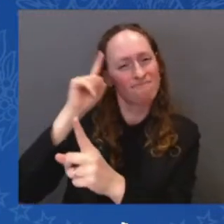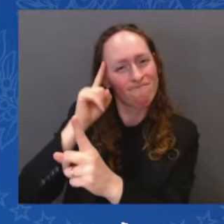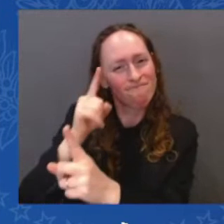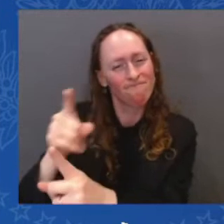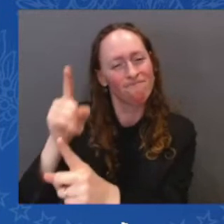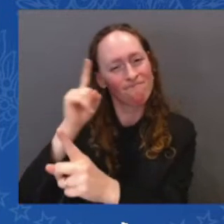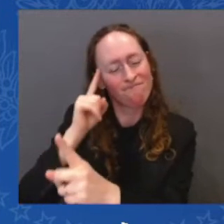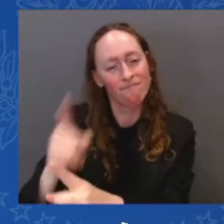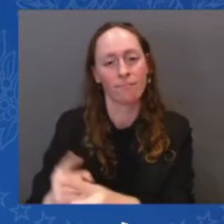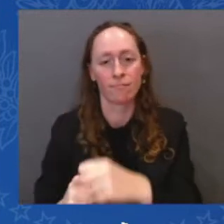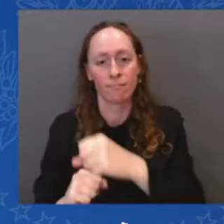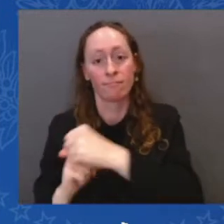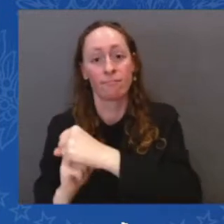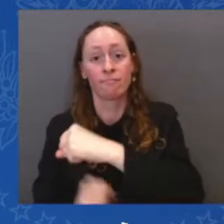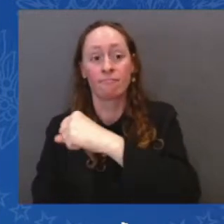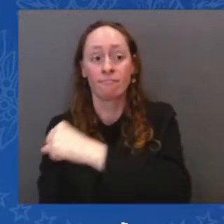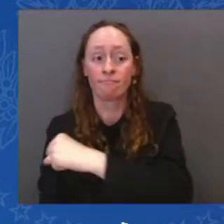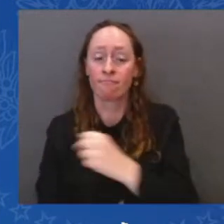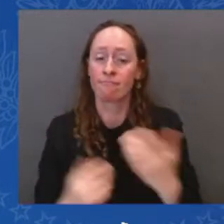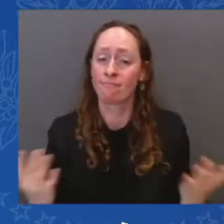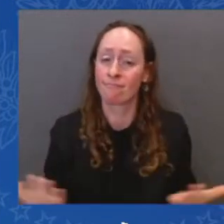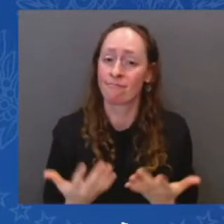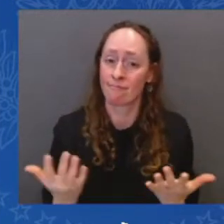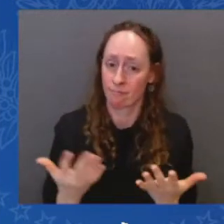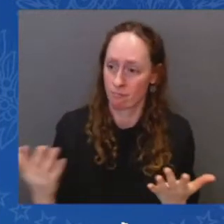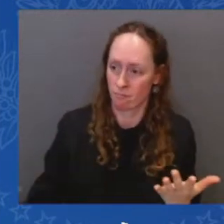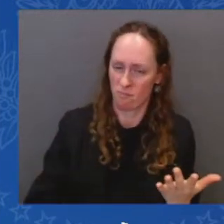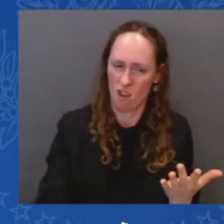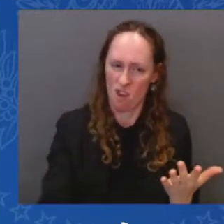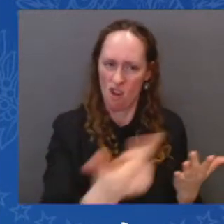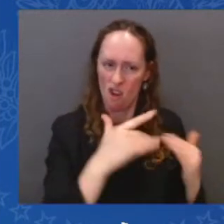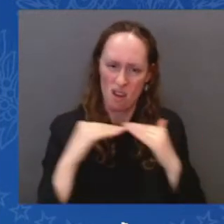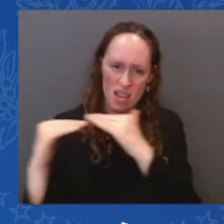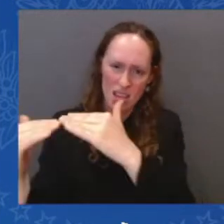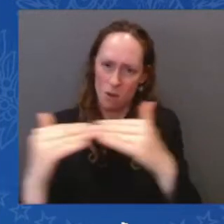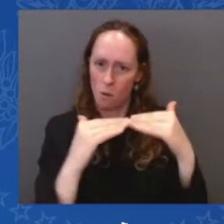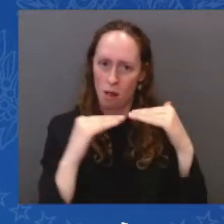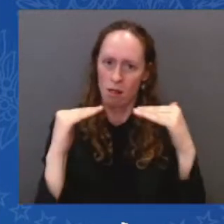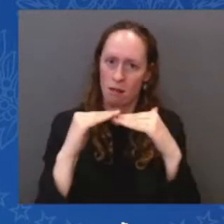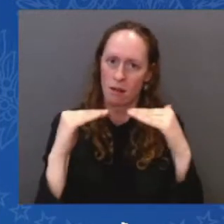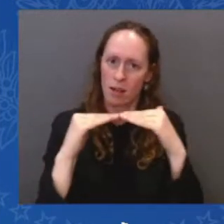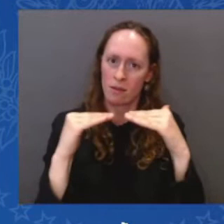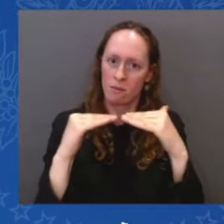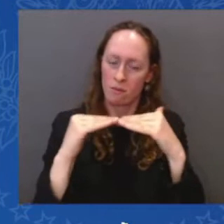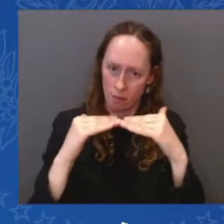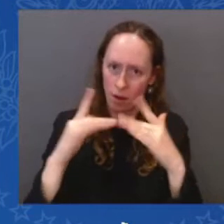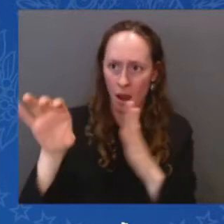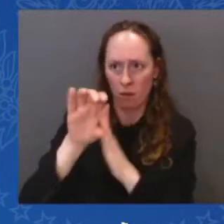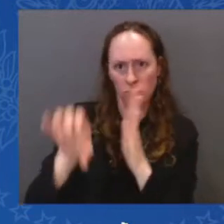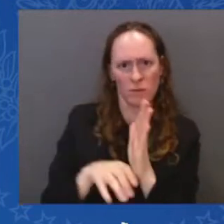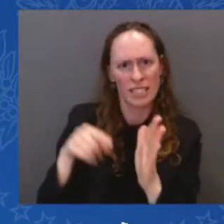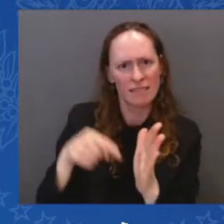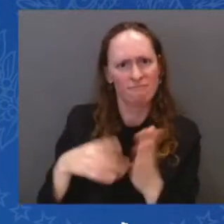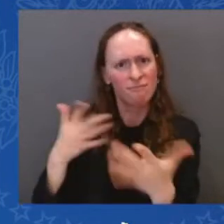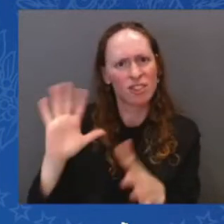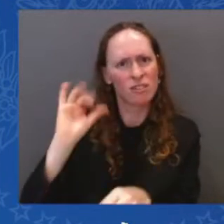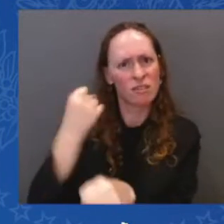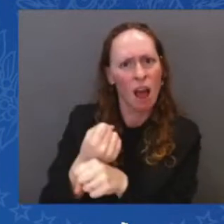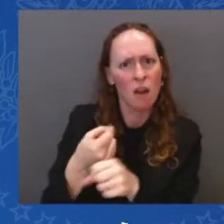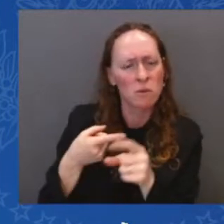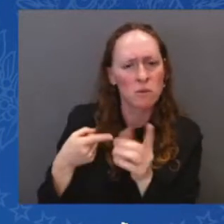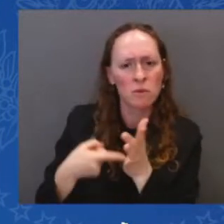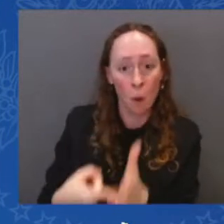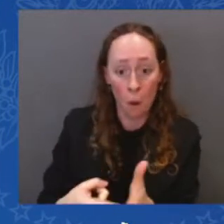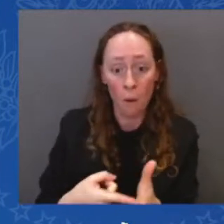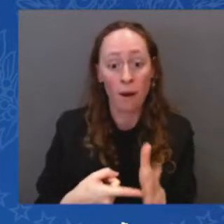That is what the Constitution safeguards. That's what we swear an oath to. And that is why generations